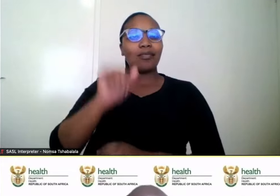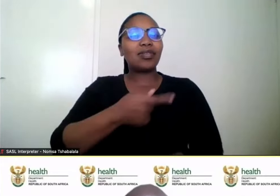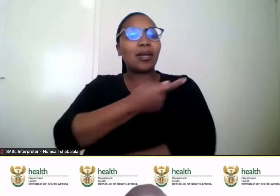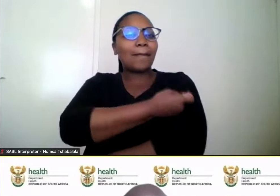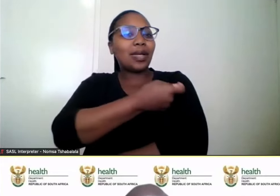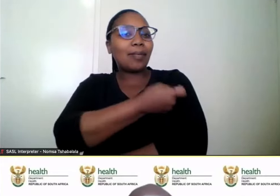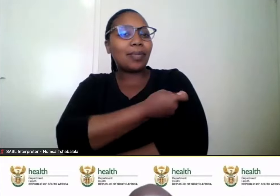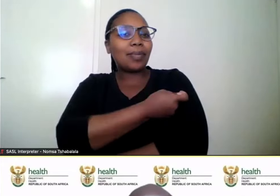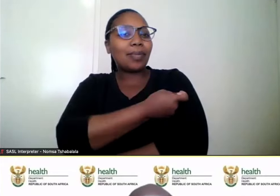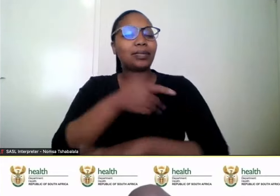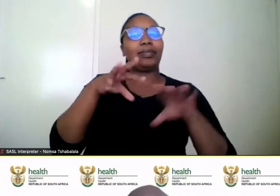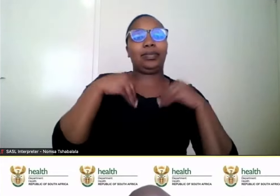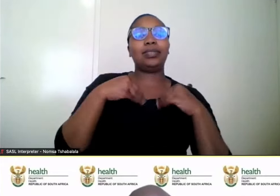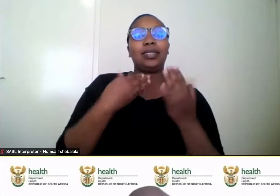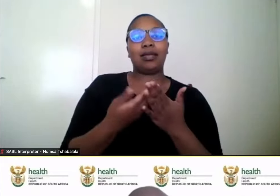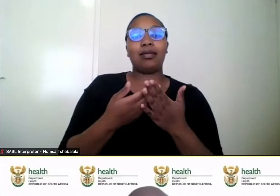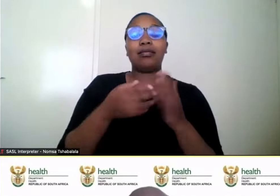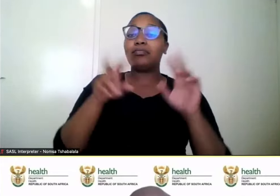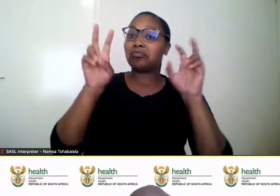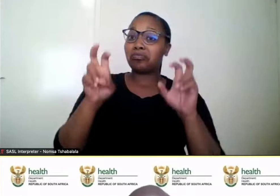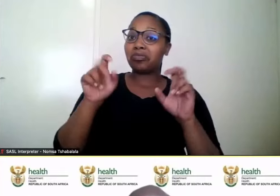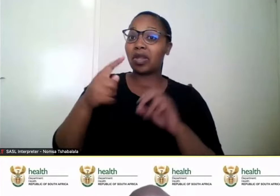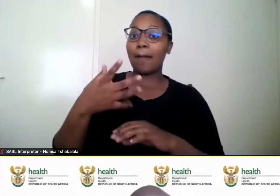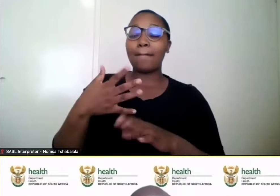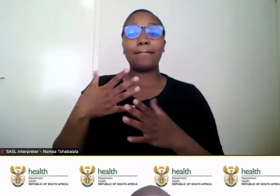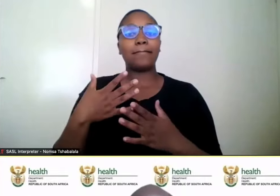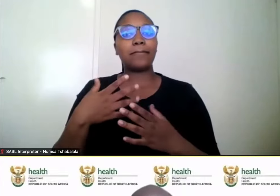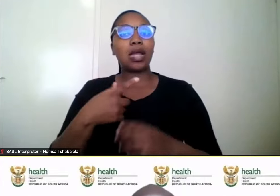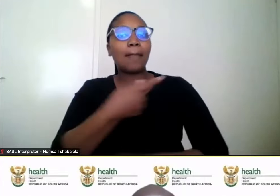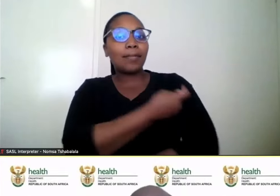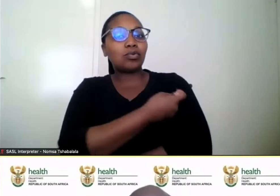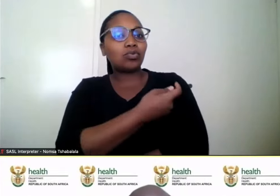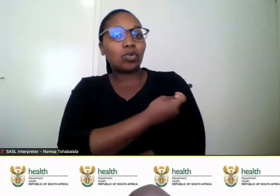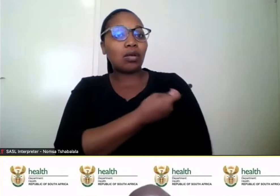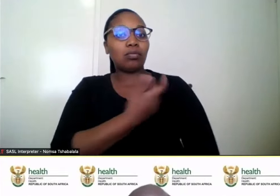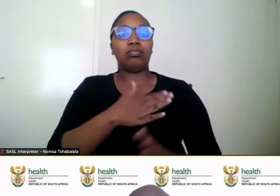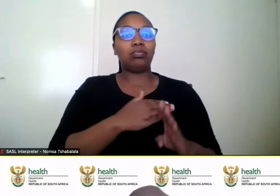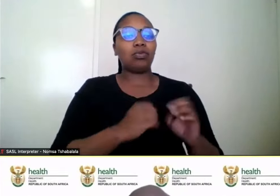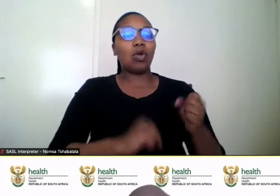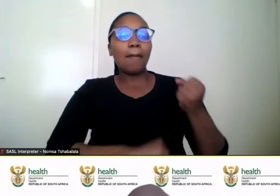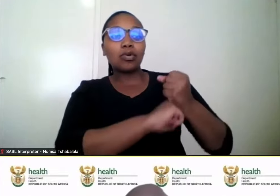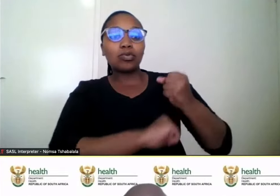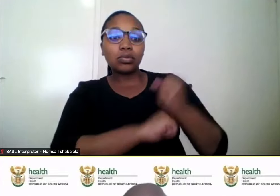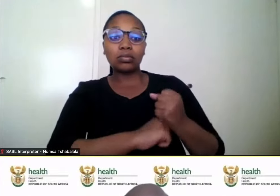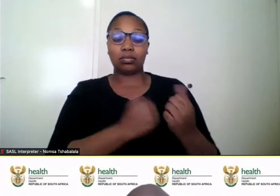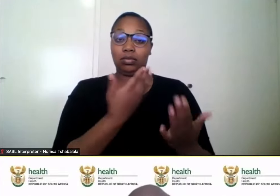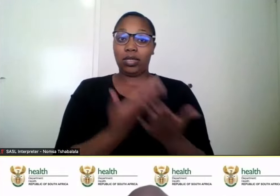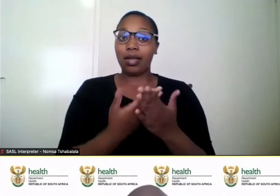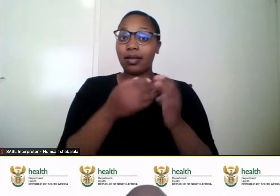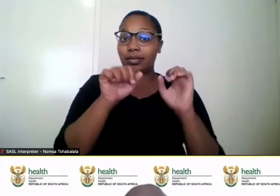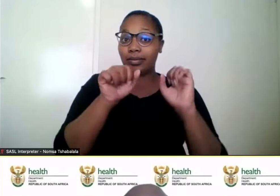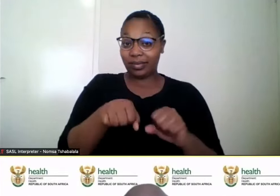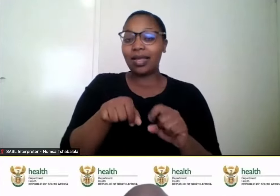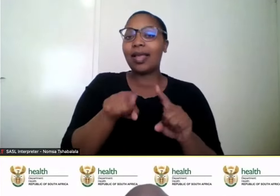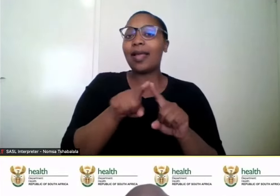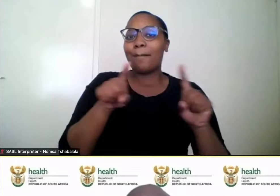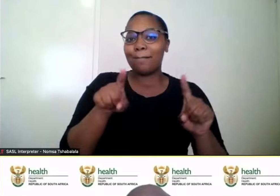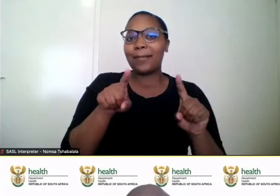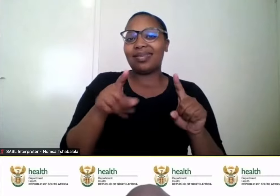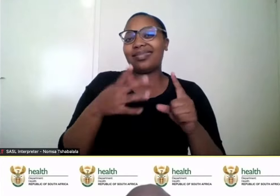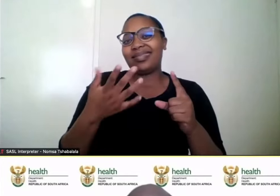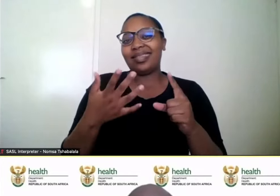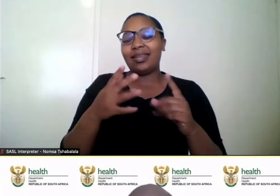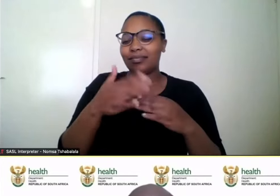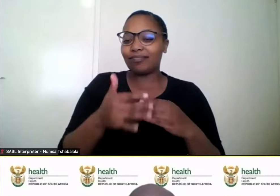worry about boosters. It's fine. We'll get the science, but we do have the capacity, as we've always said. Whether,